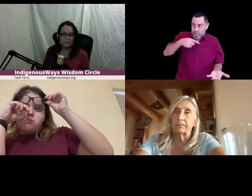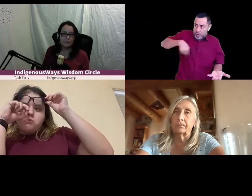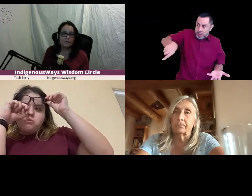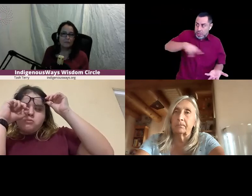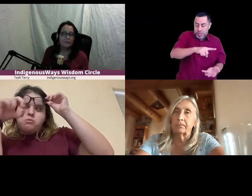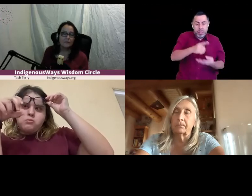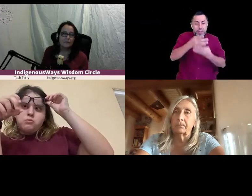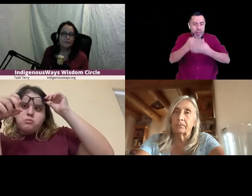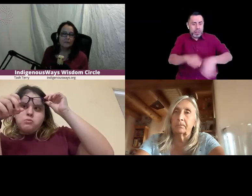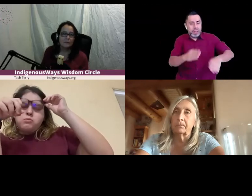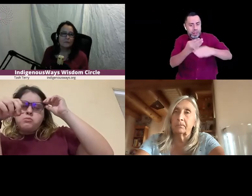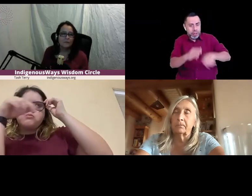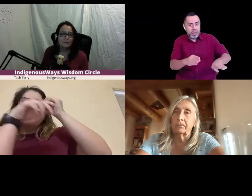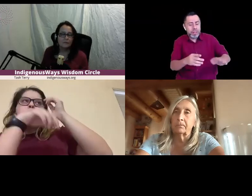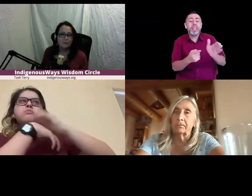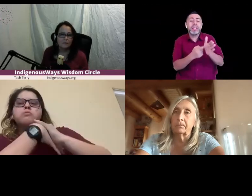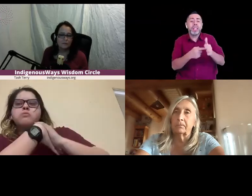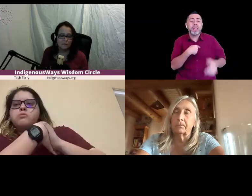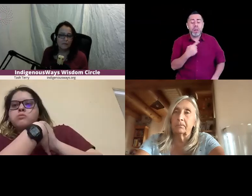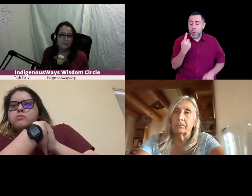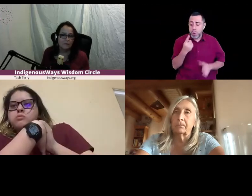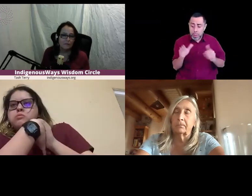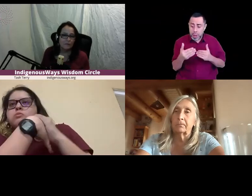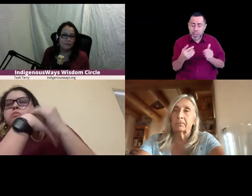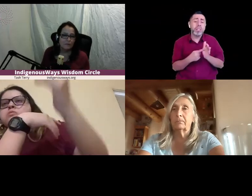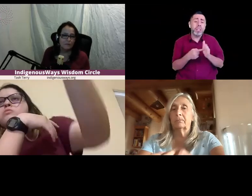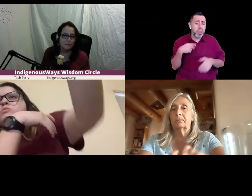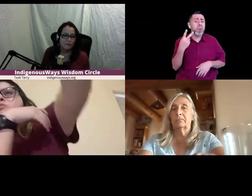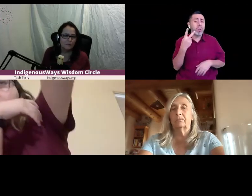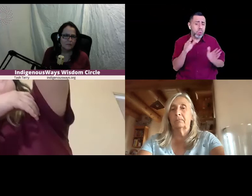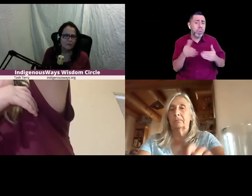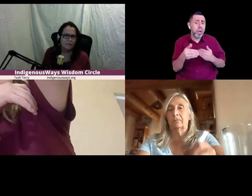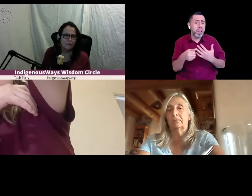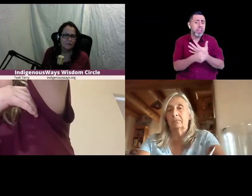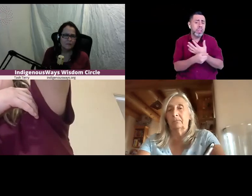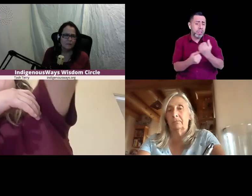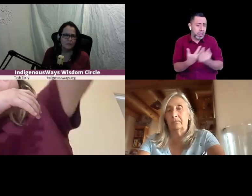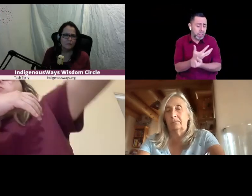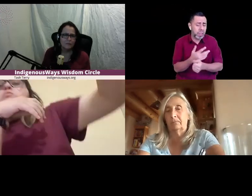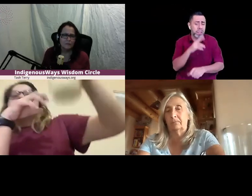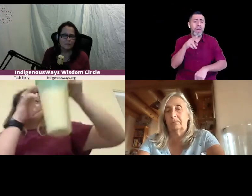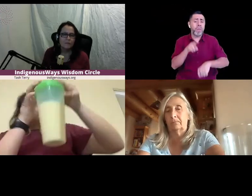one. And then of course, other donors like you.